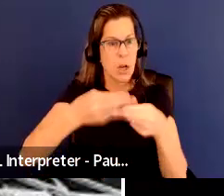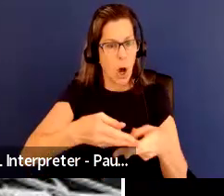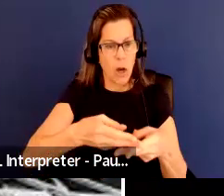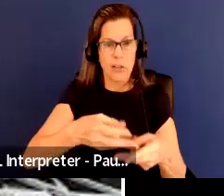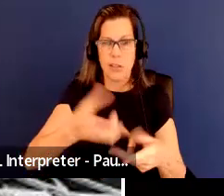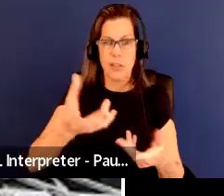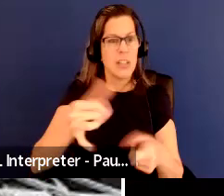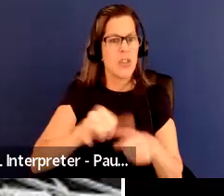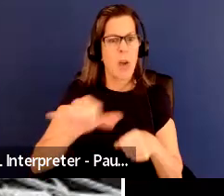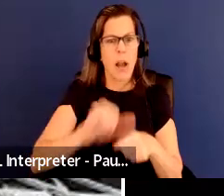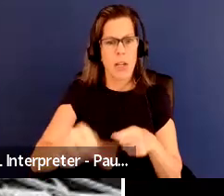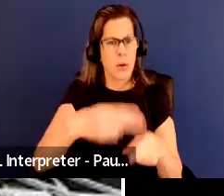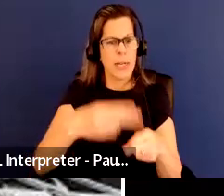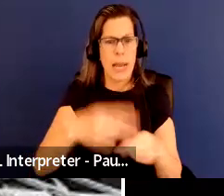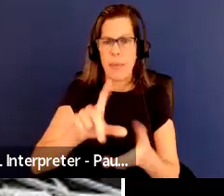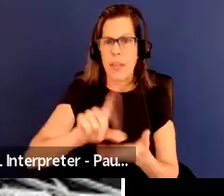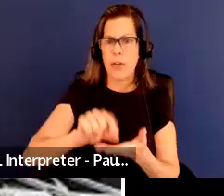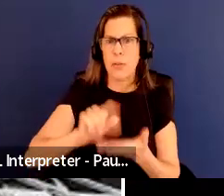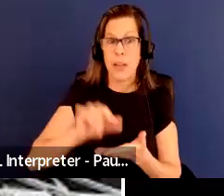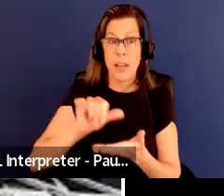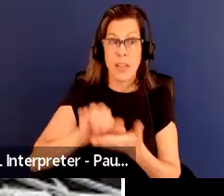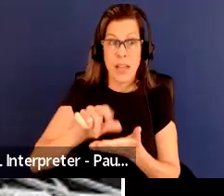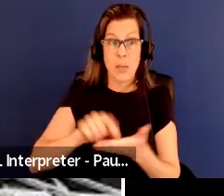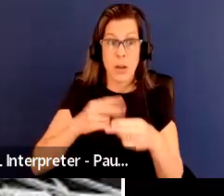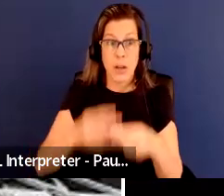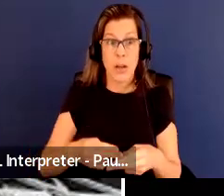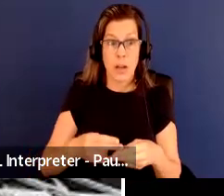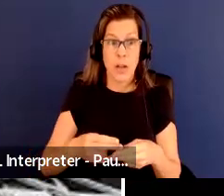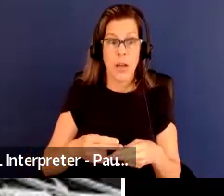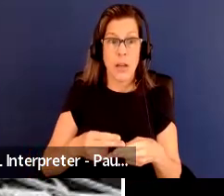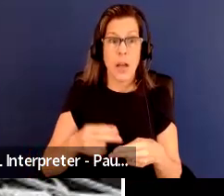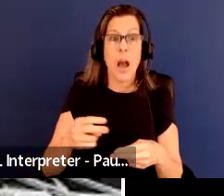newspapers. So that's what it was called. It was called Operation Wetback.